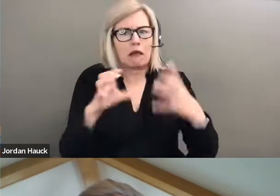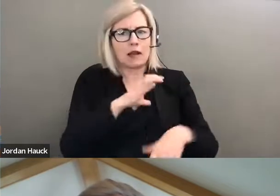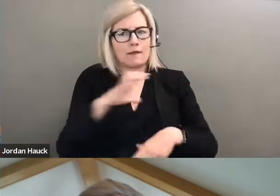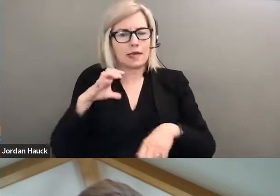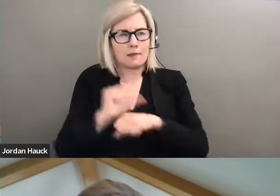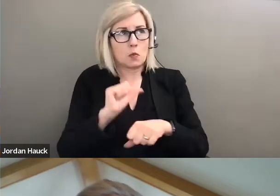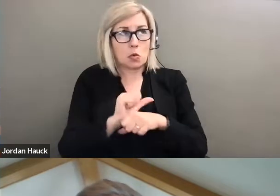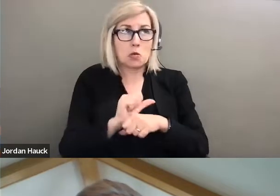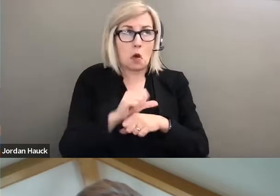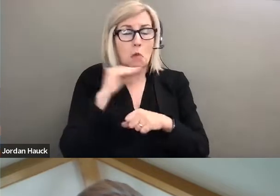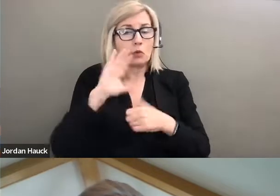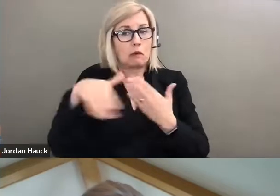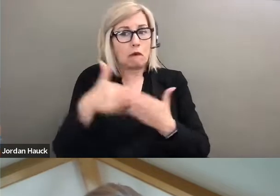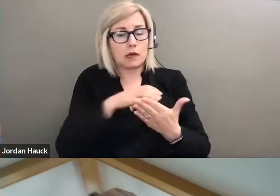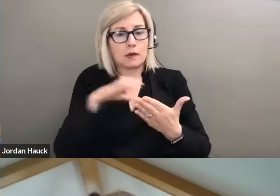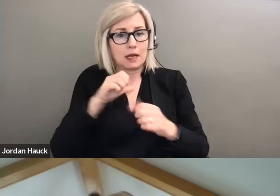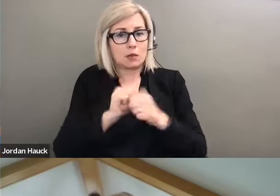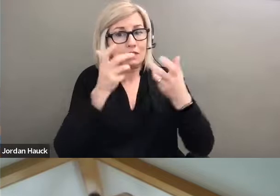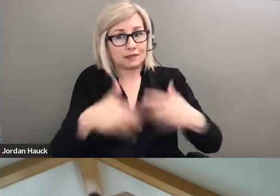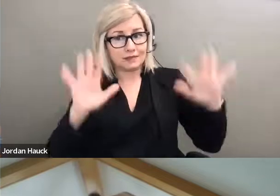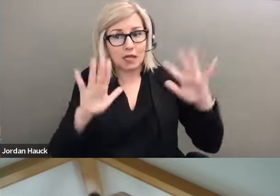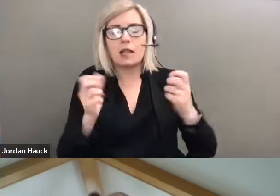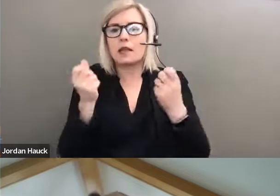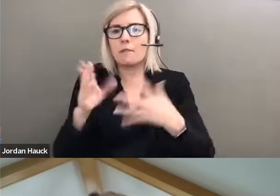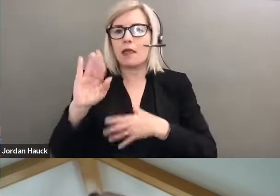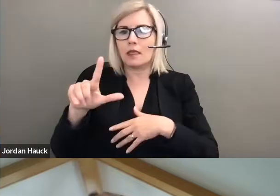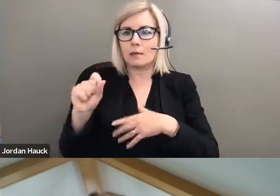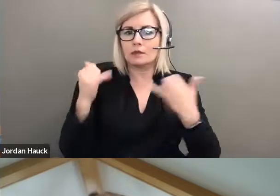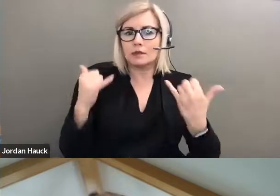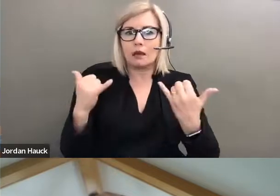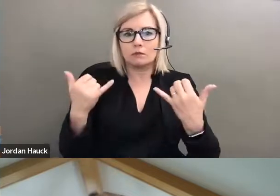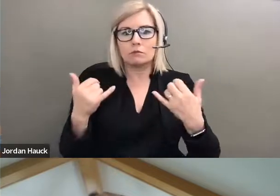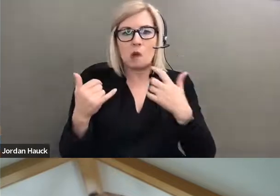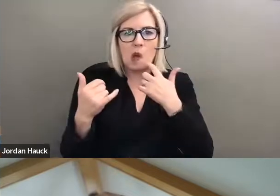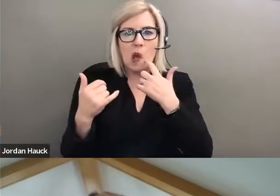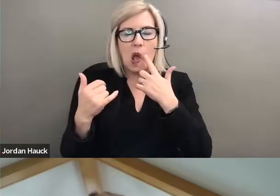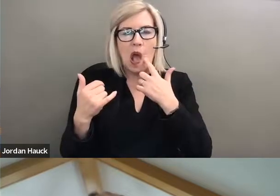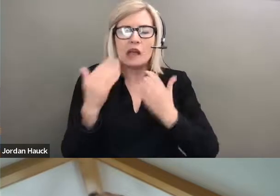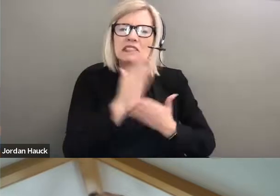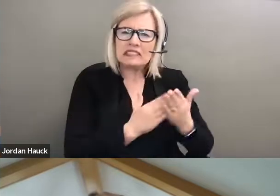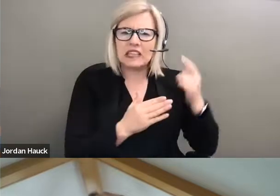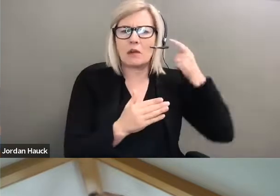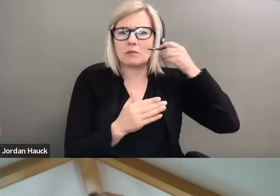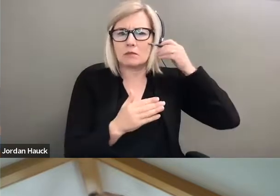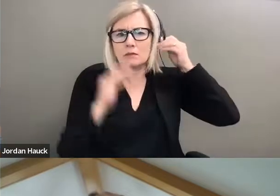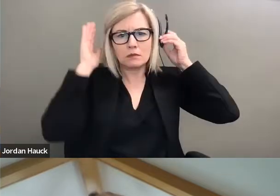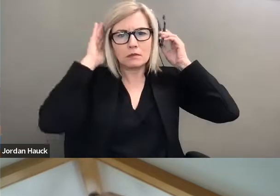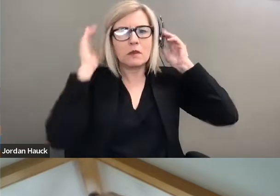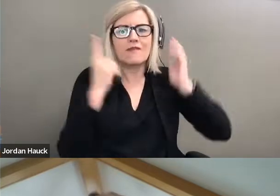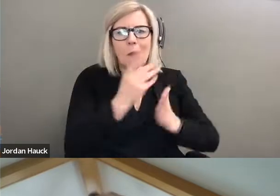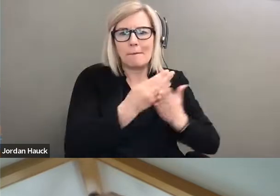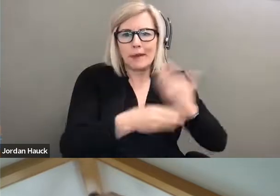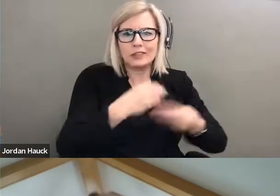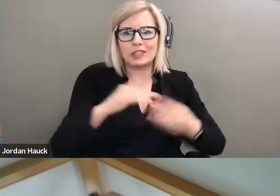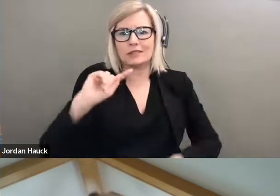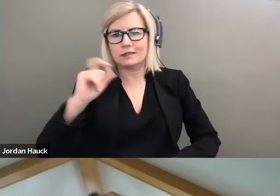not all the committee work, is done in many of the bills. There's still some committee work going on for the budget and the tax committees,